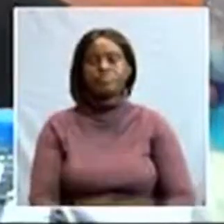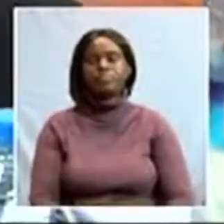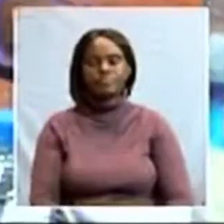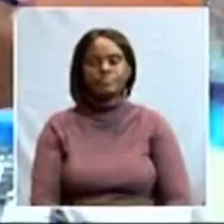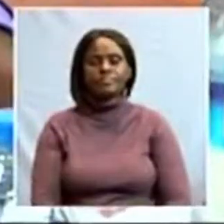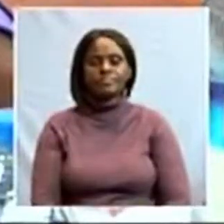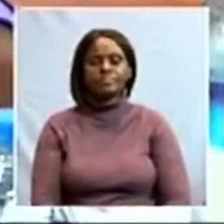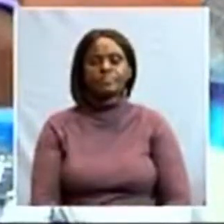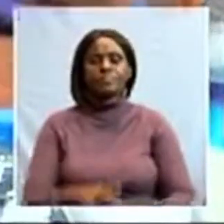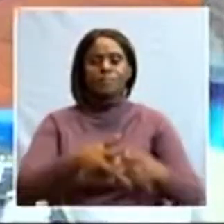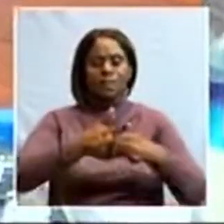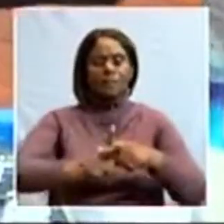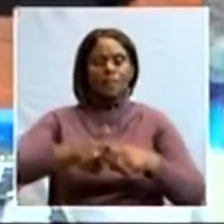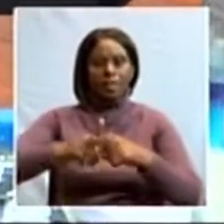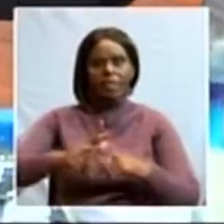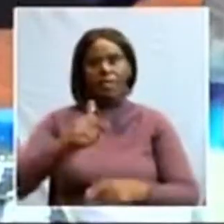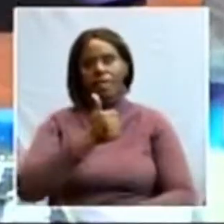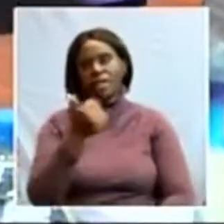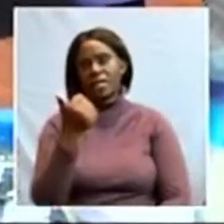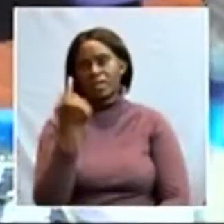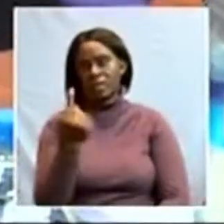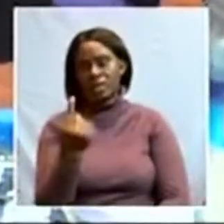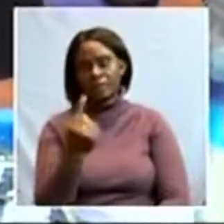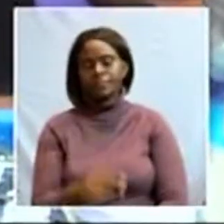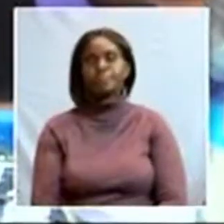And repair another one.